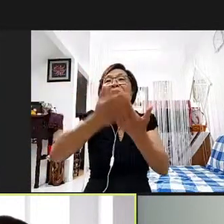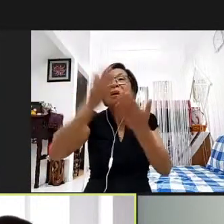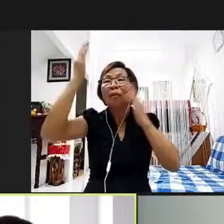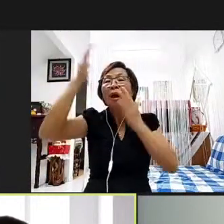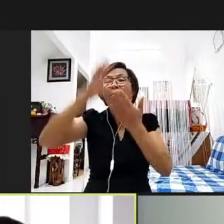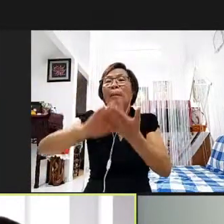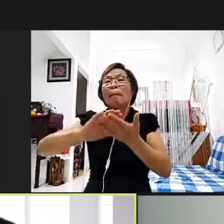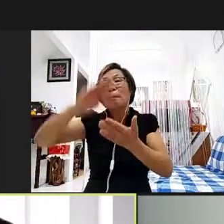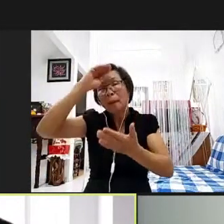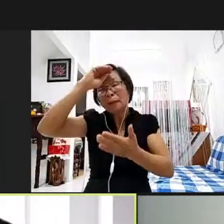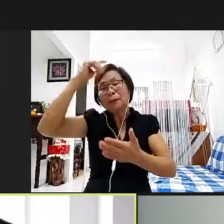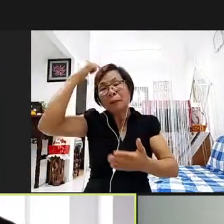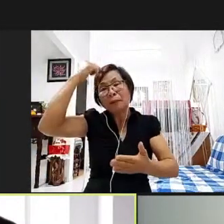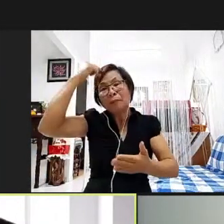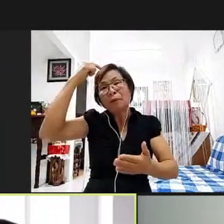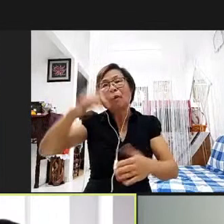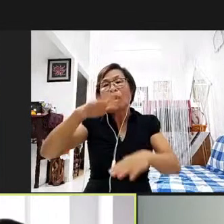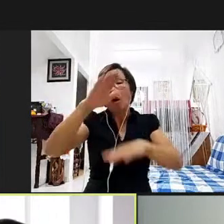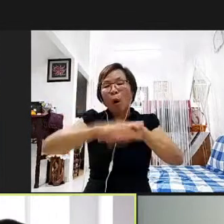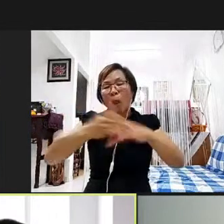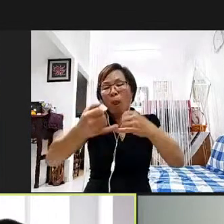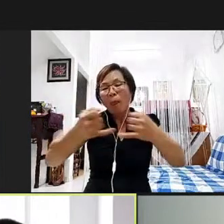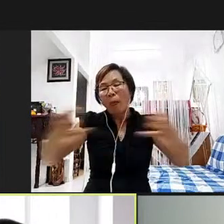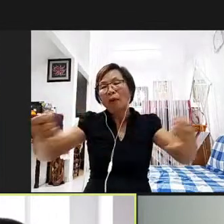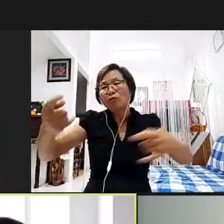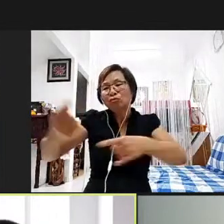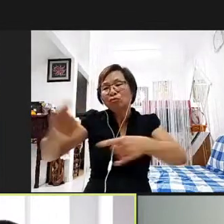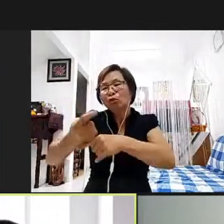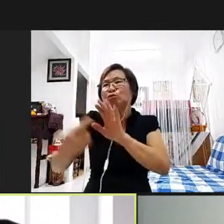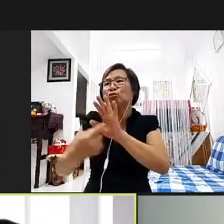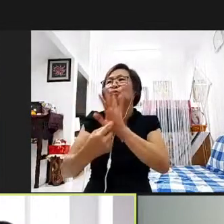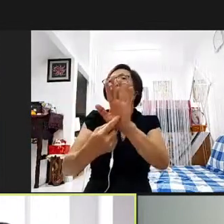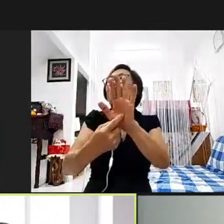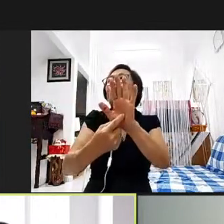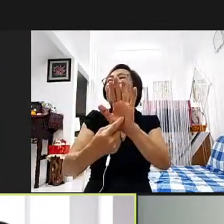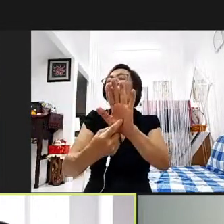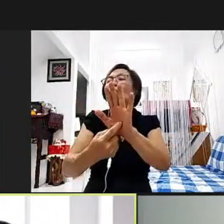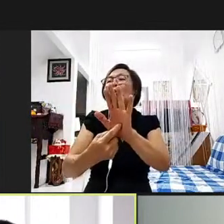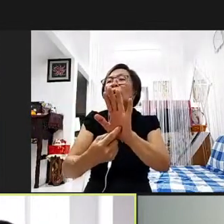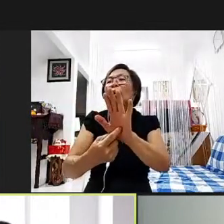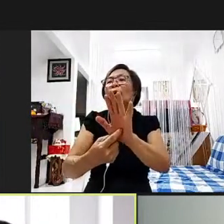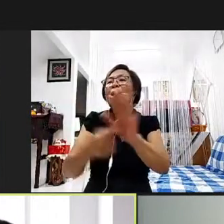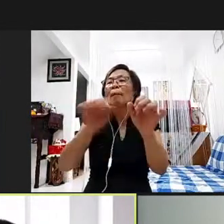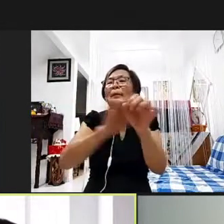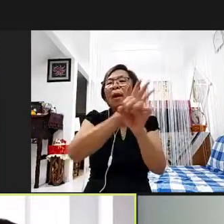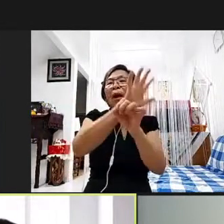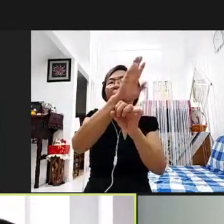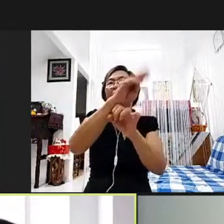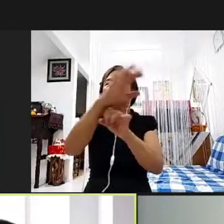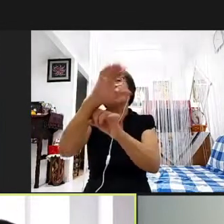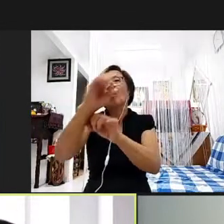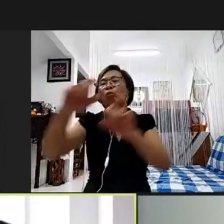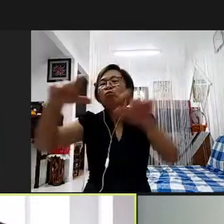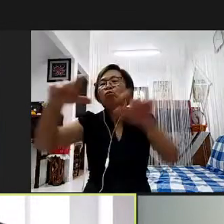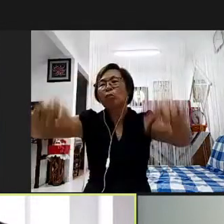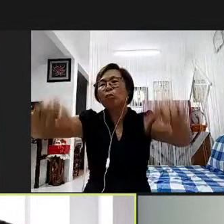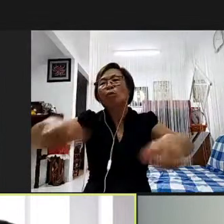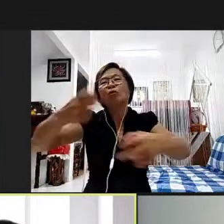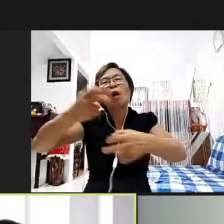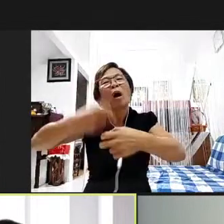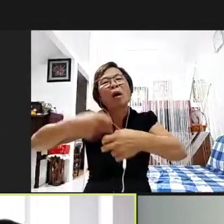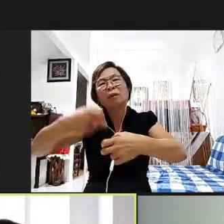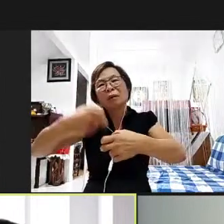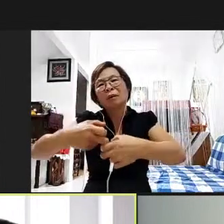to learn mindfulness, and by the way, online mindfulness training has been shown because pandemic MCO is very difficult to have